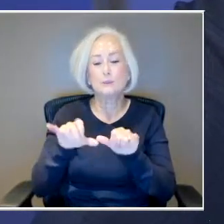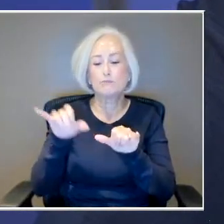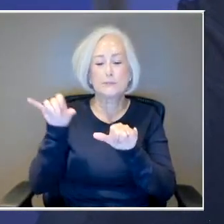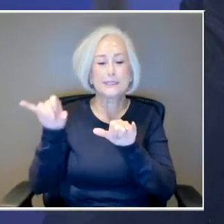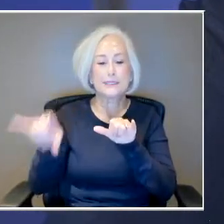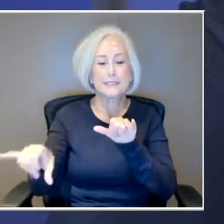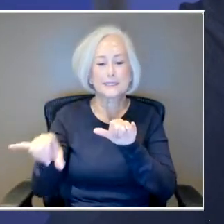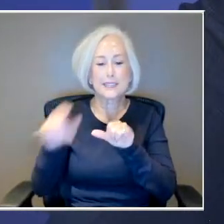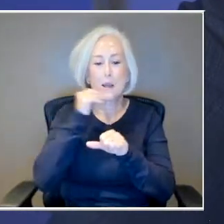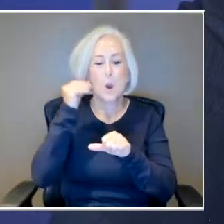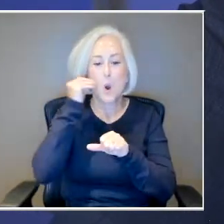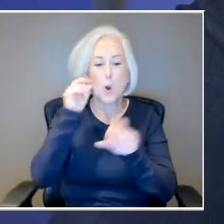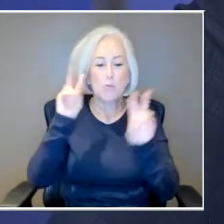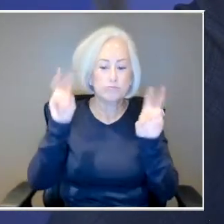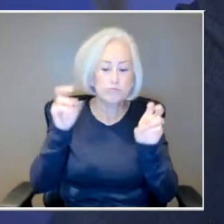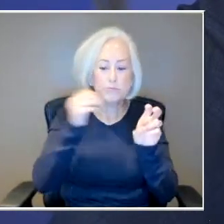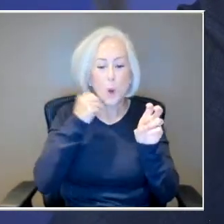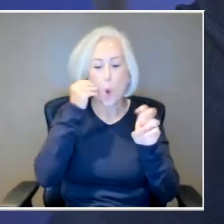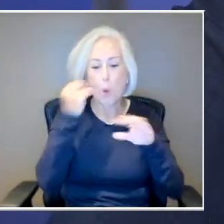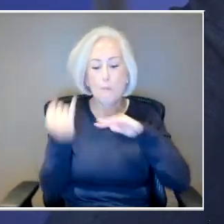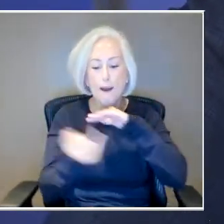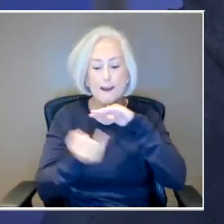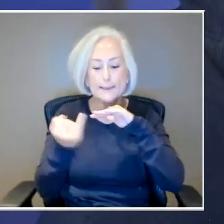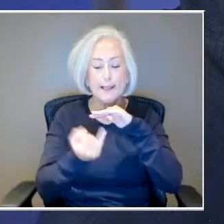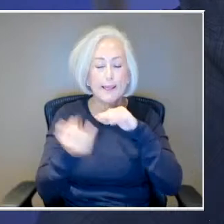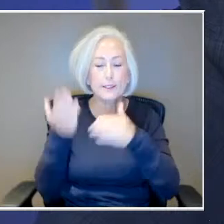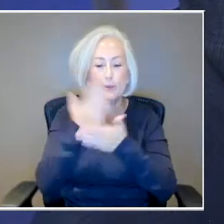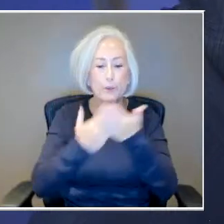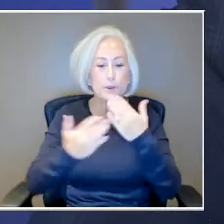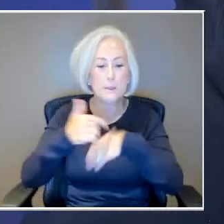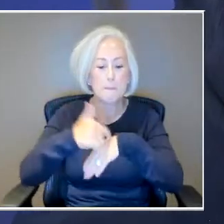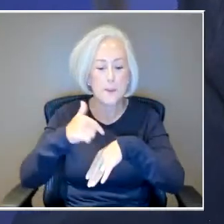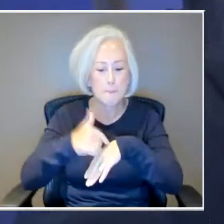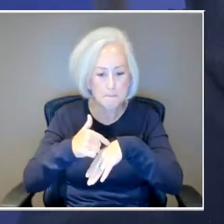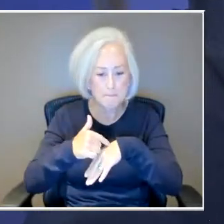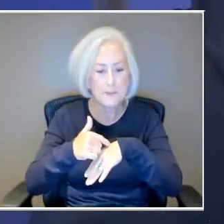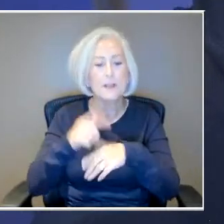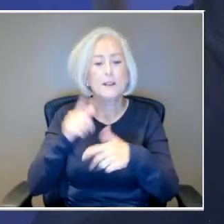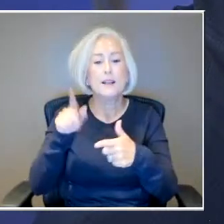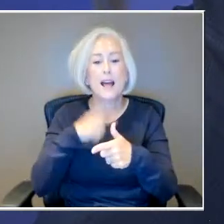basically house isolation for a period of time, and then very